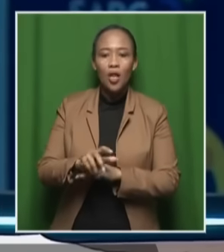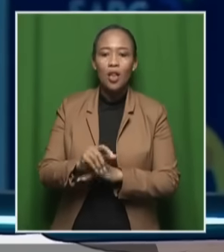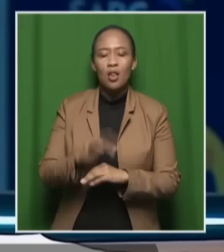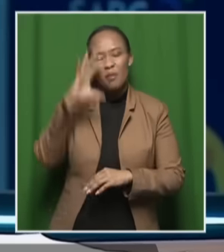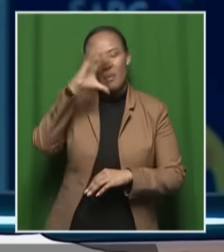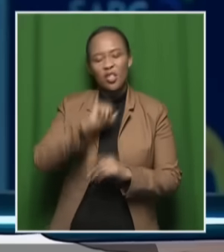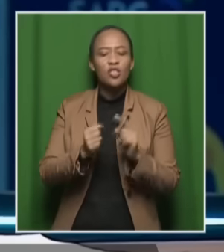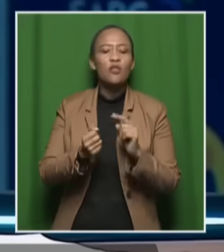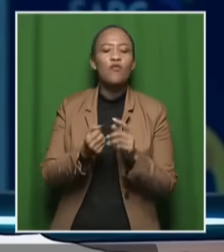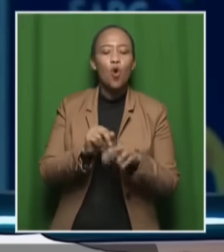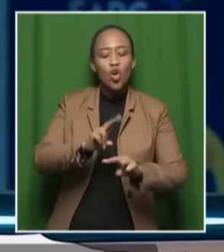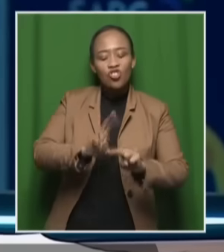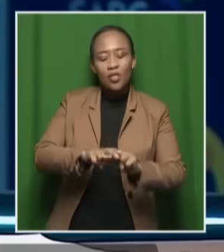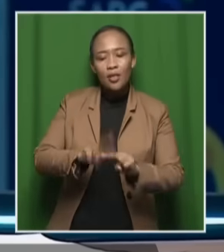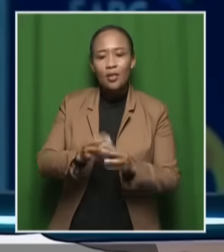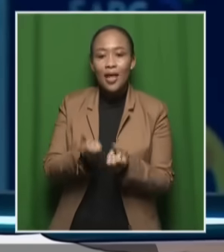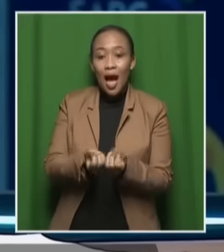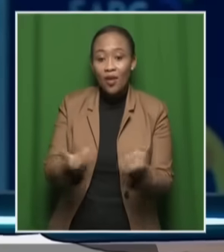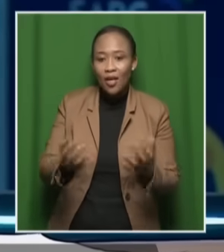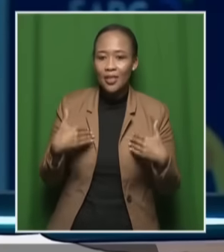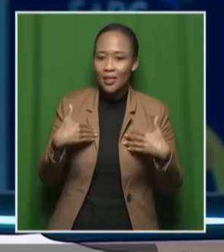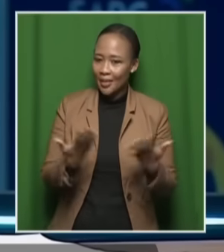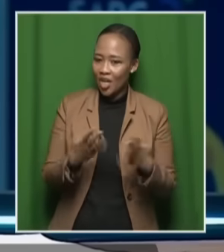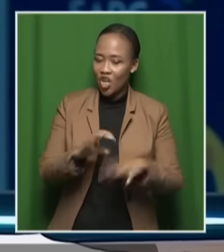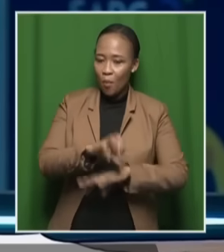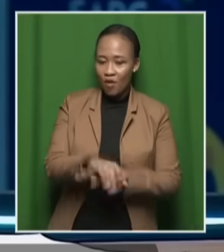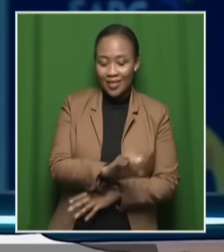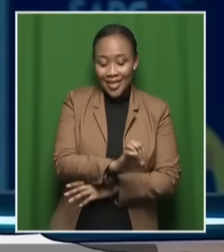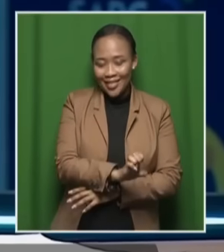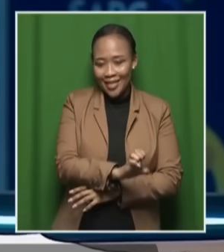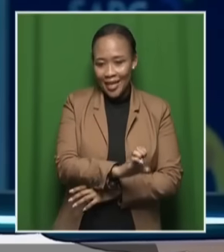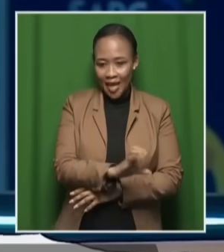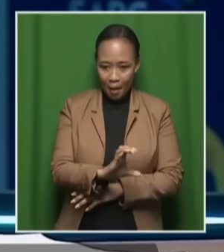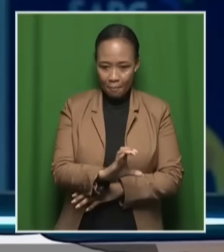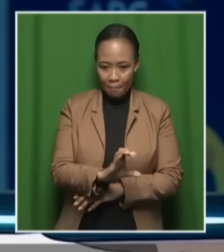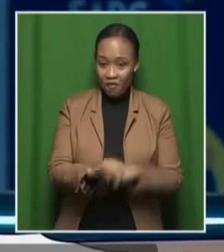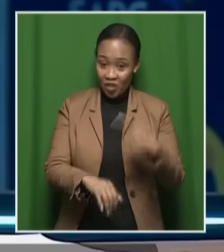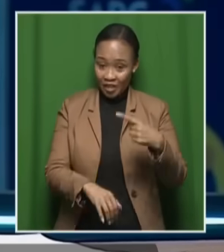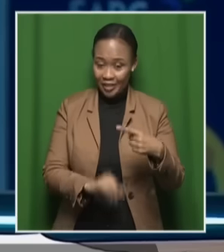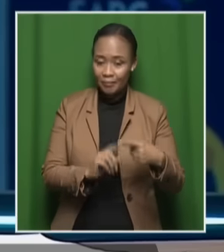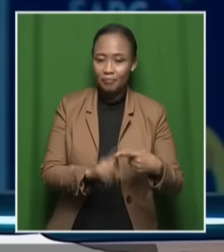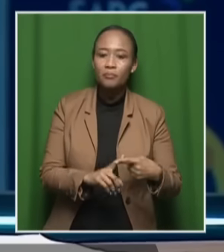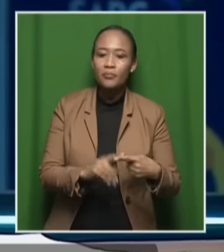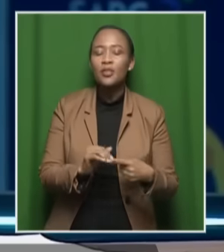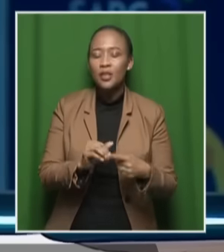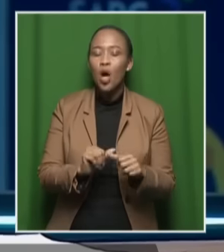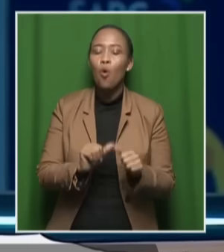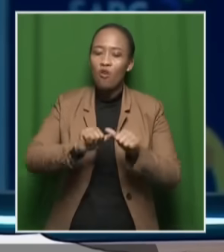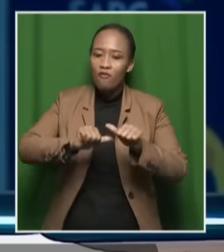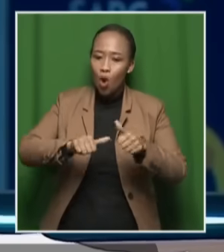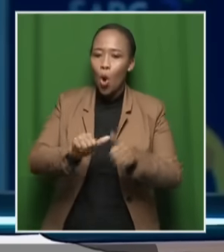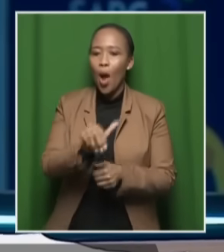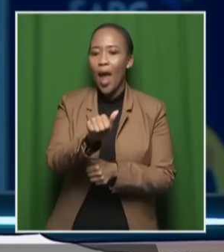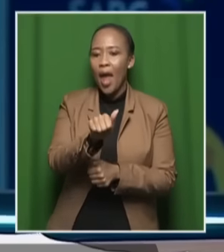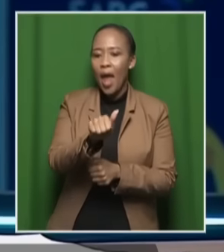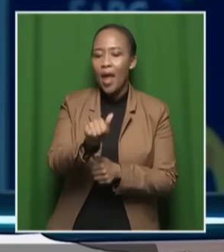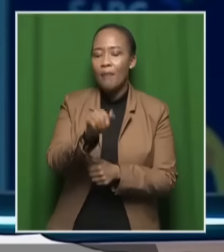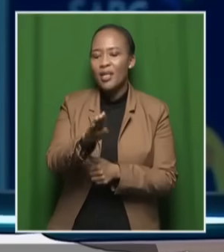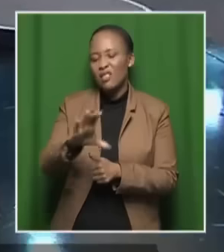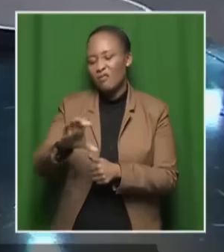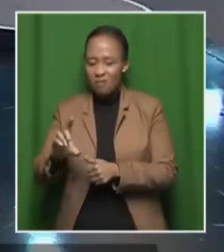allocation, Prof. Debba, and starting with the Eastern Cape, and then we'll work through it in alphabetical order. So let's start with the Free